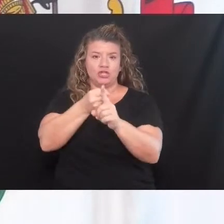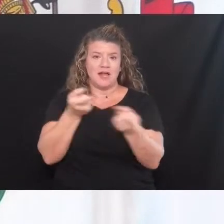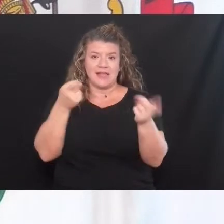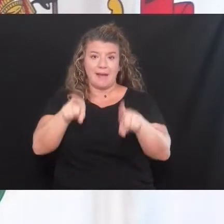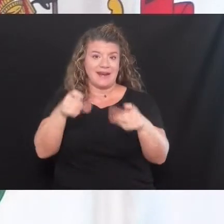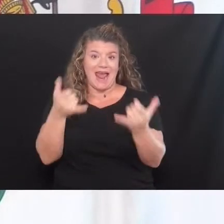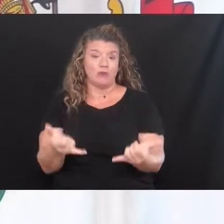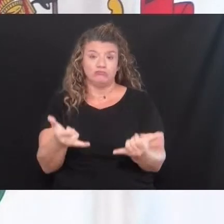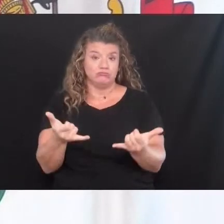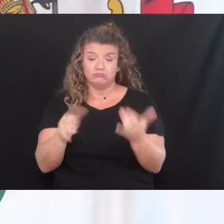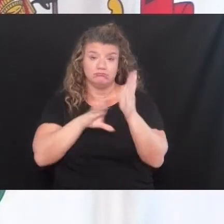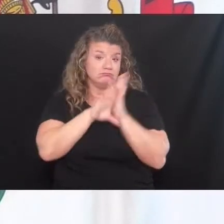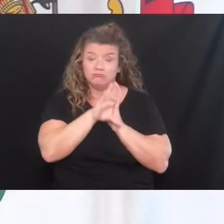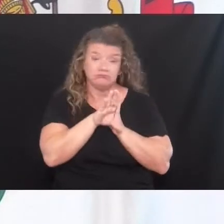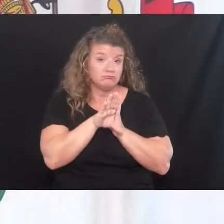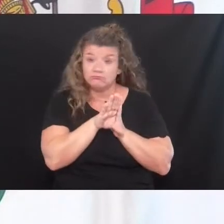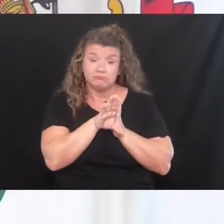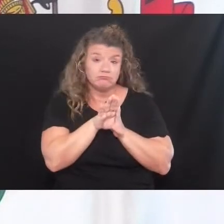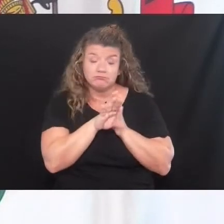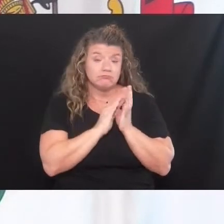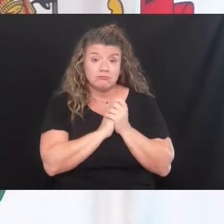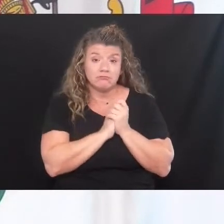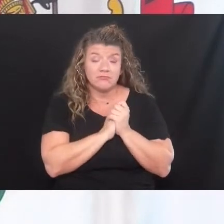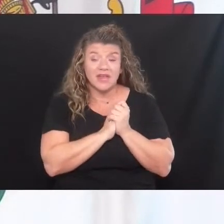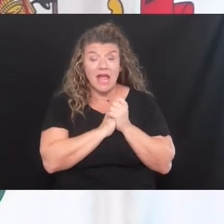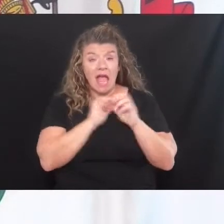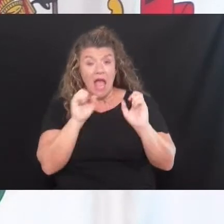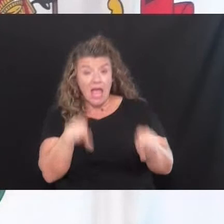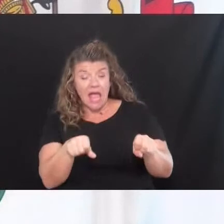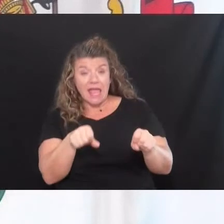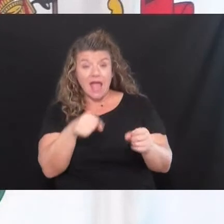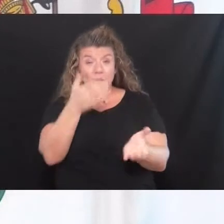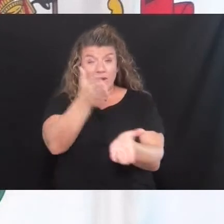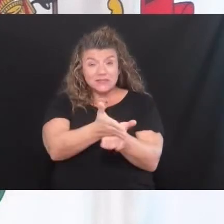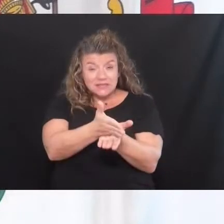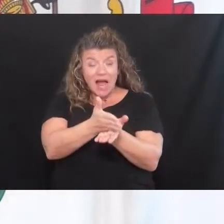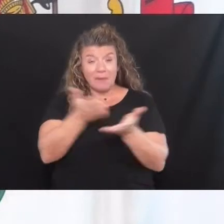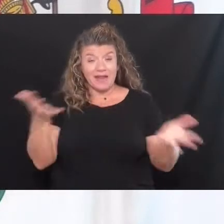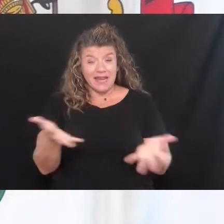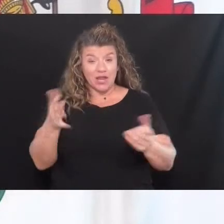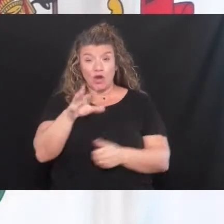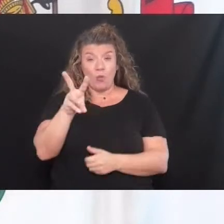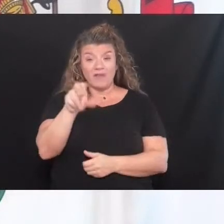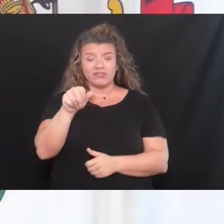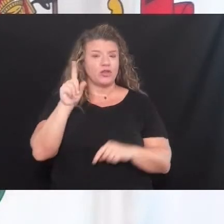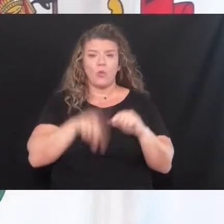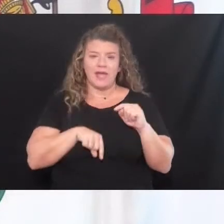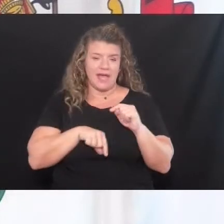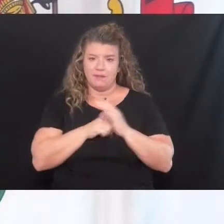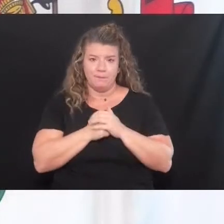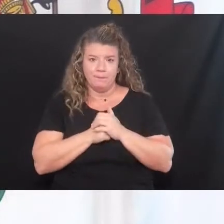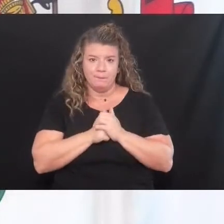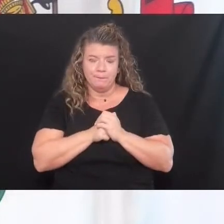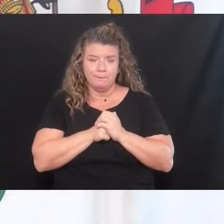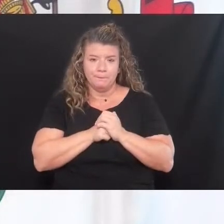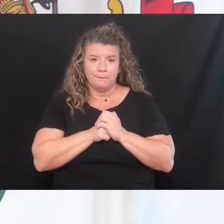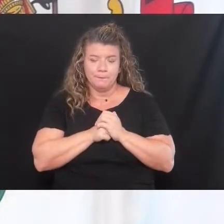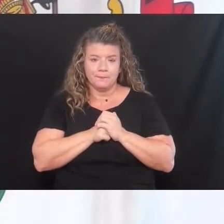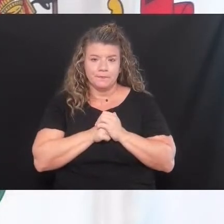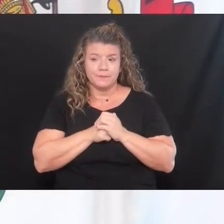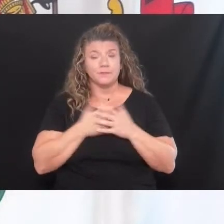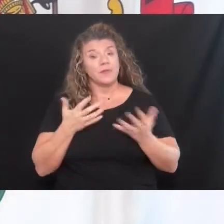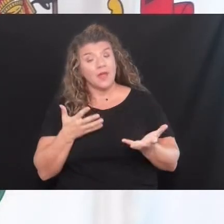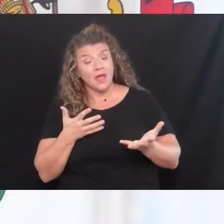now. From a standpoint of can we stop it for West Virginia, you're not going to be able to. Can